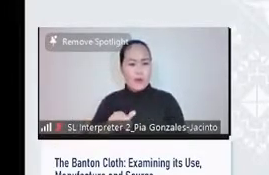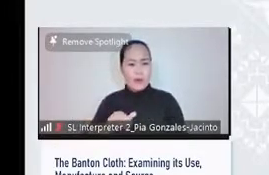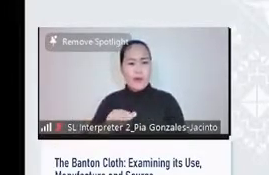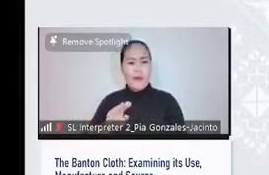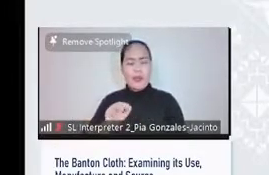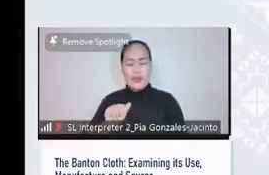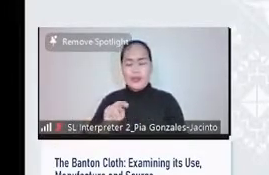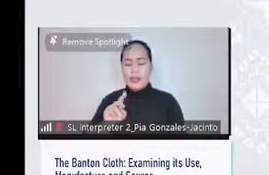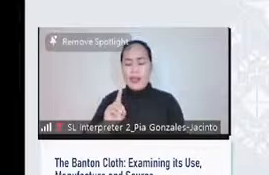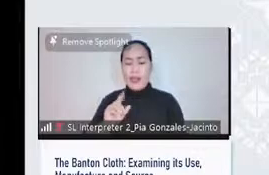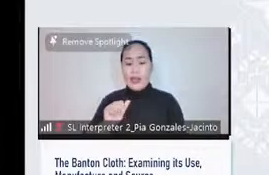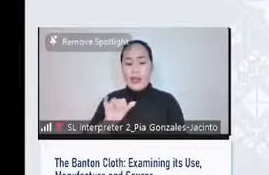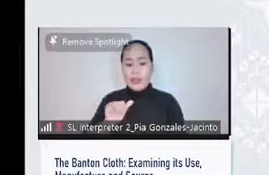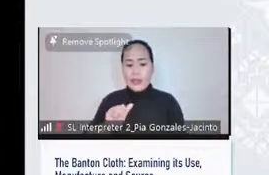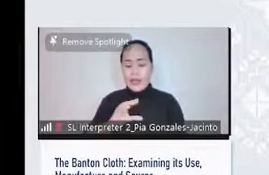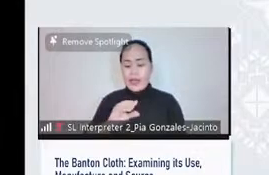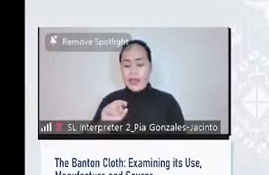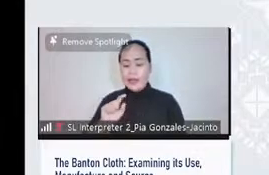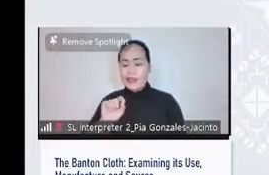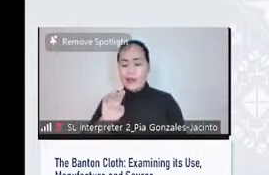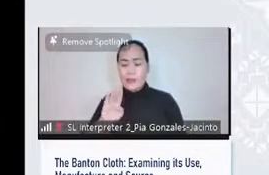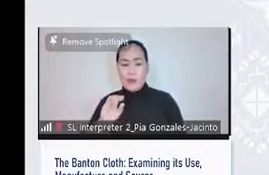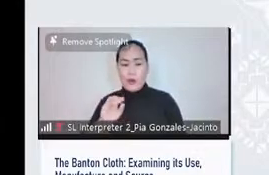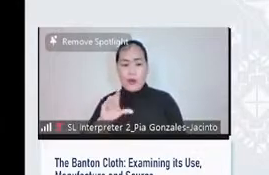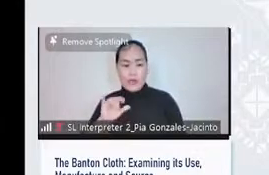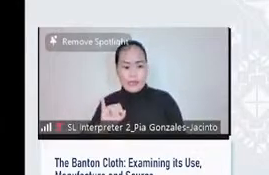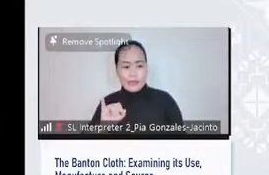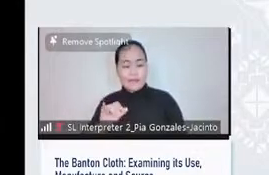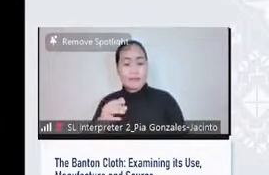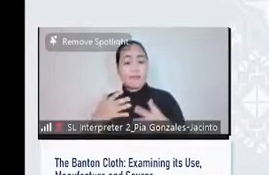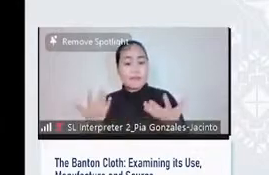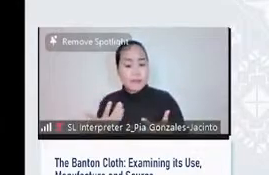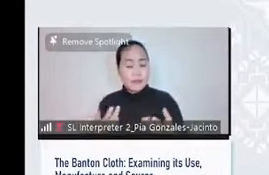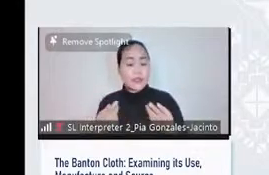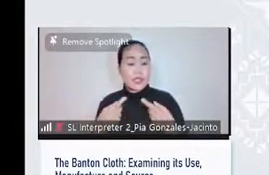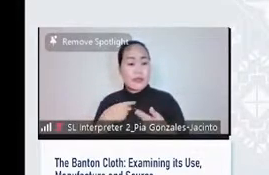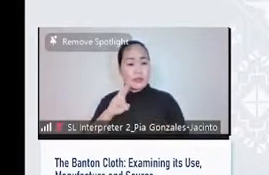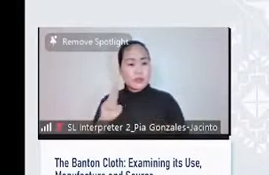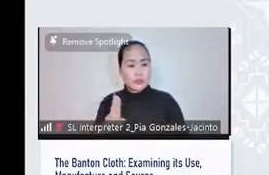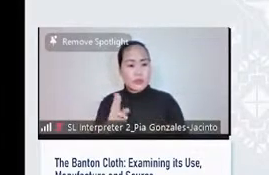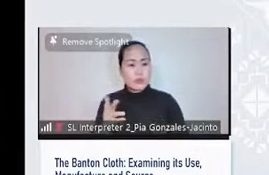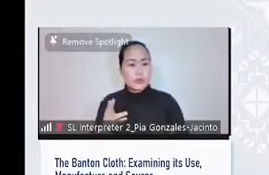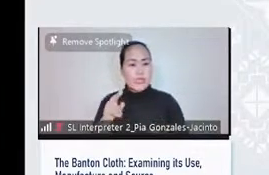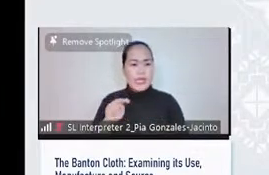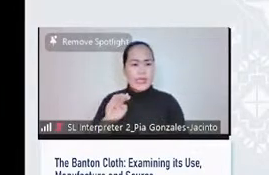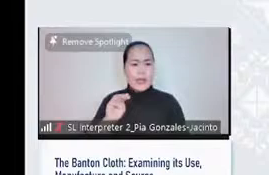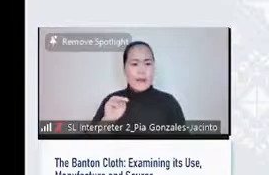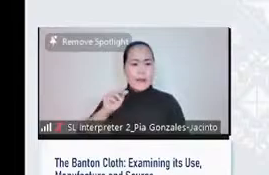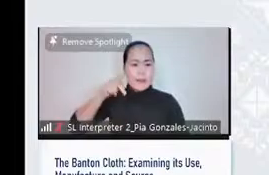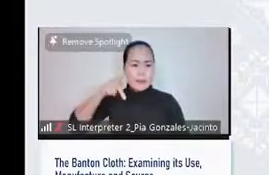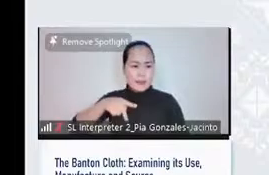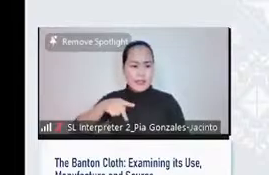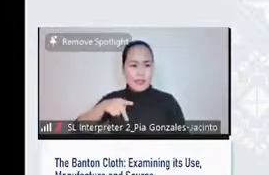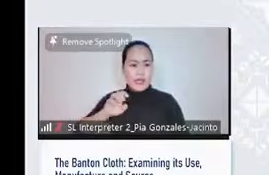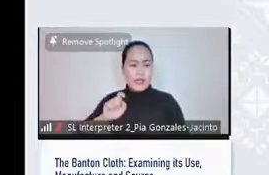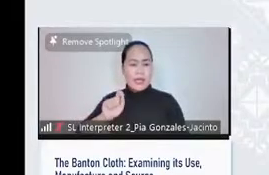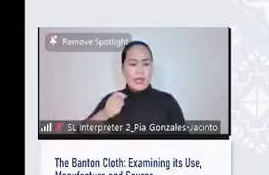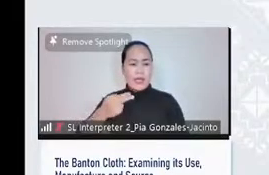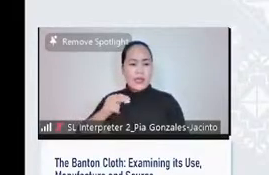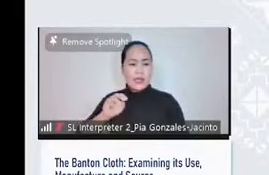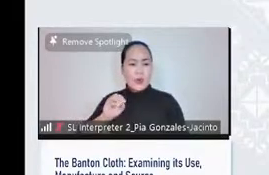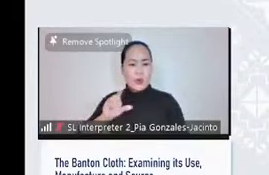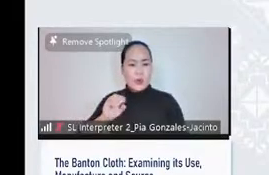black fibers for the weft. And based on the recent documentation of the NMP Ethnology Division researchers among the Blaan